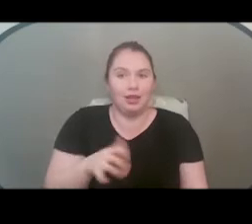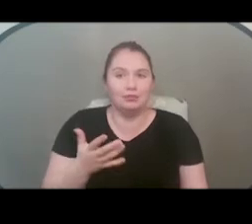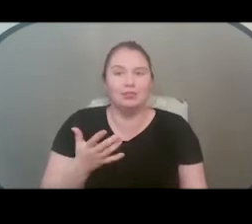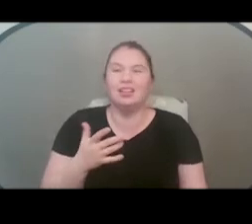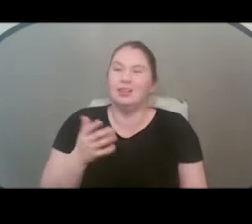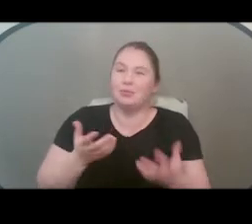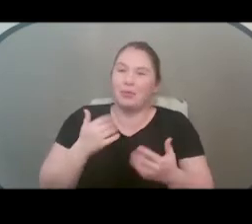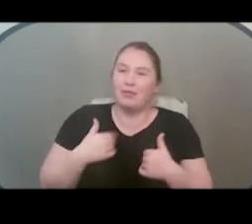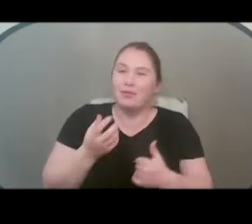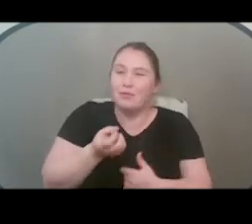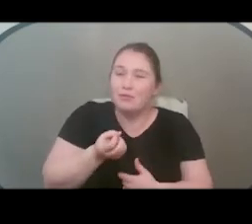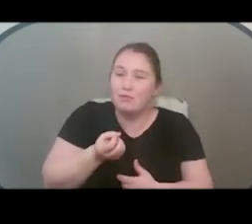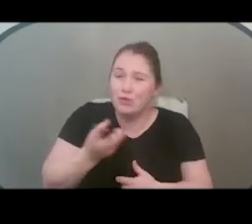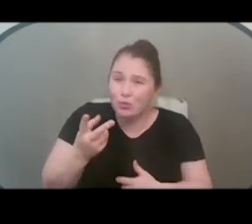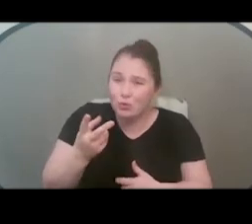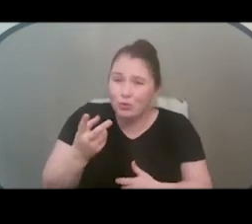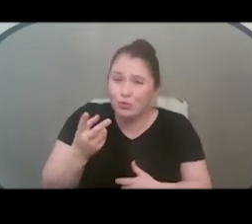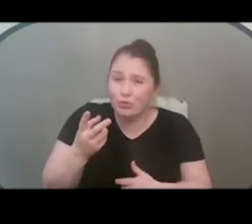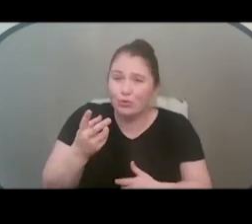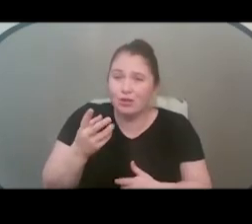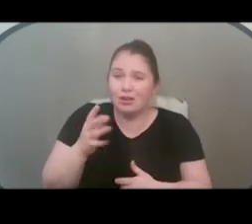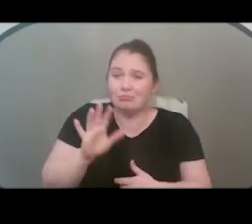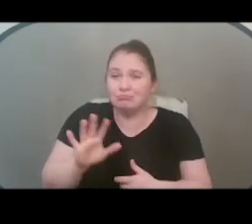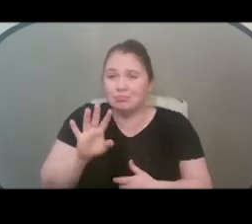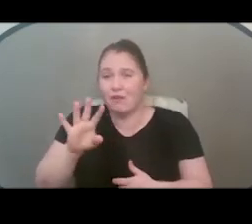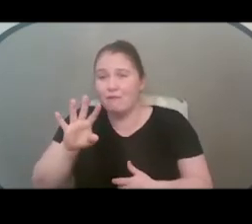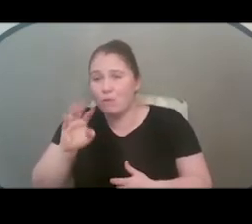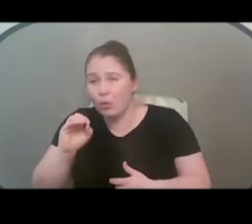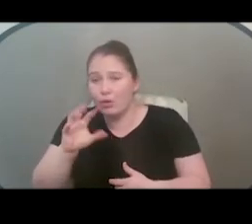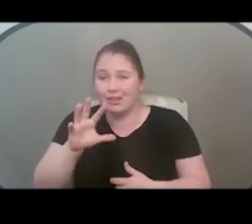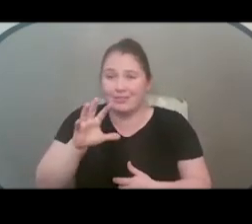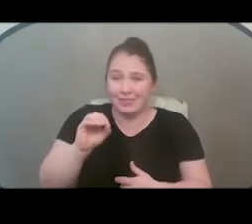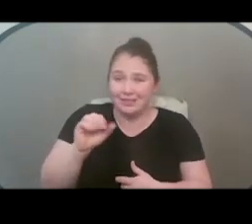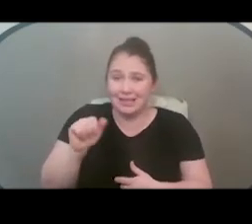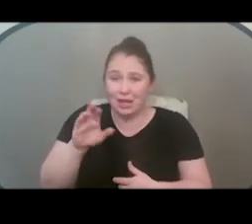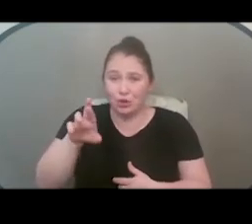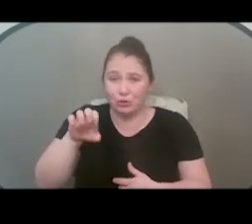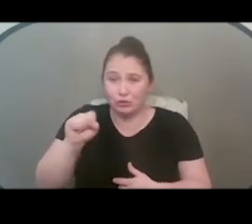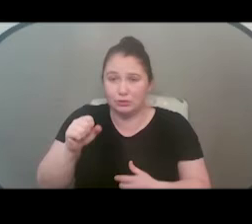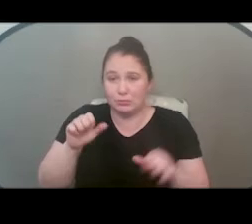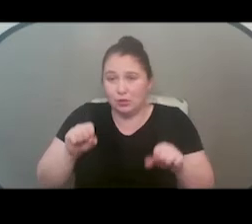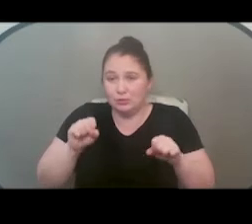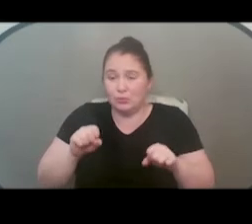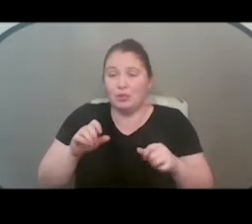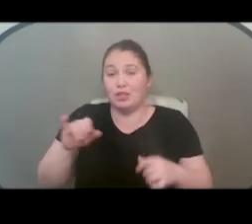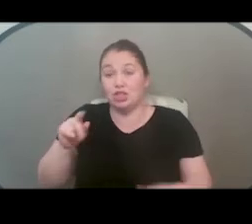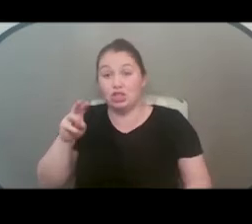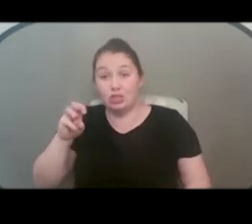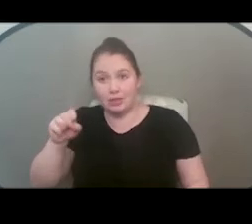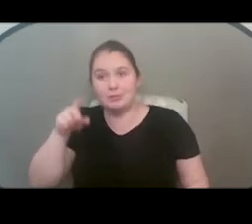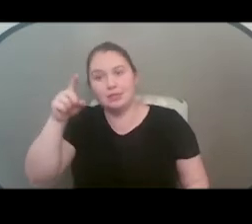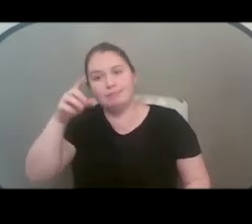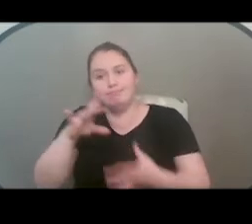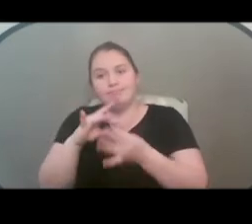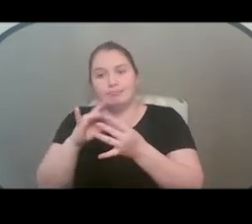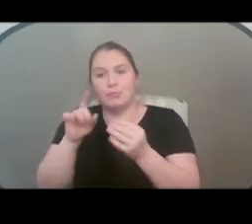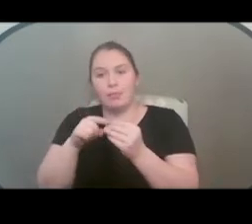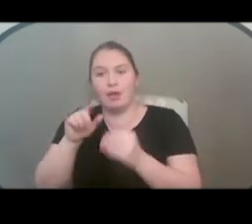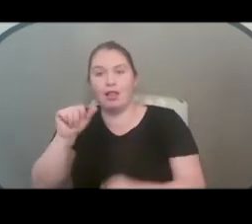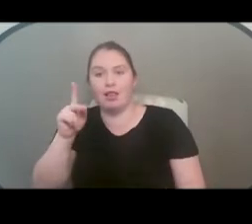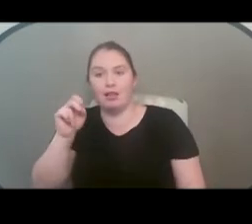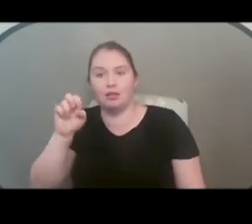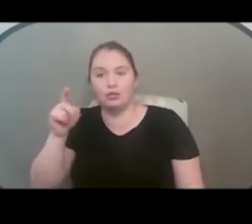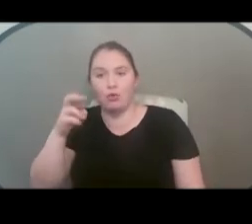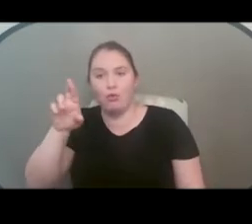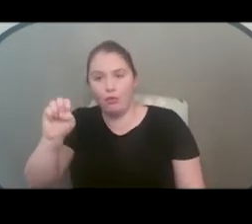there's probably a couple in the 40 to 50 acre range that, you know, James mentioned on Lake Shore. And then, you know,